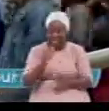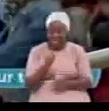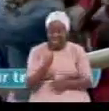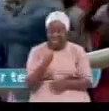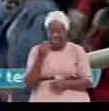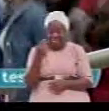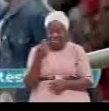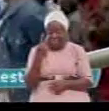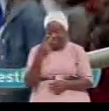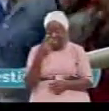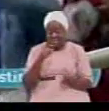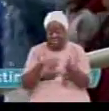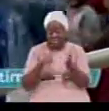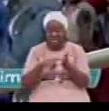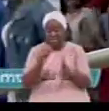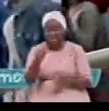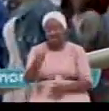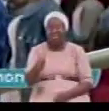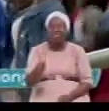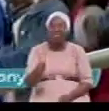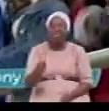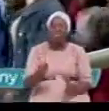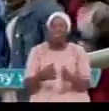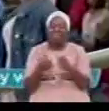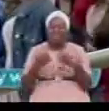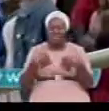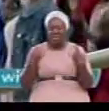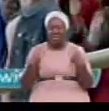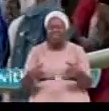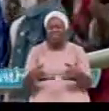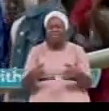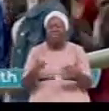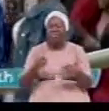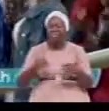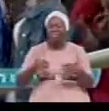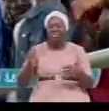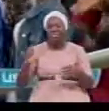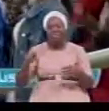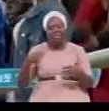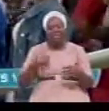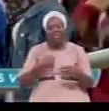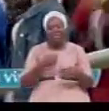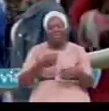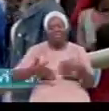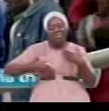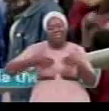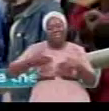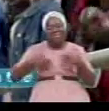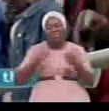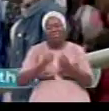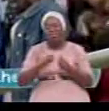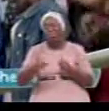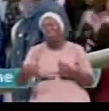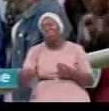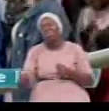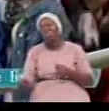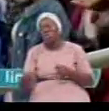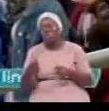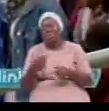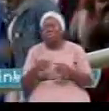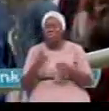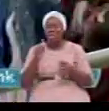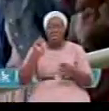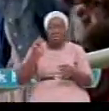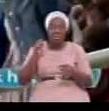Check yourself. It has happened to you. Yes, we rejoice with others. We celebrate with others. But the testimony starts with